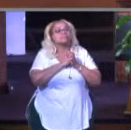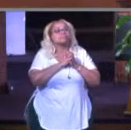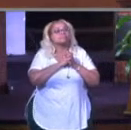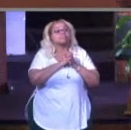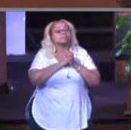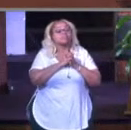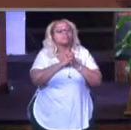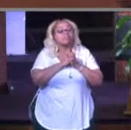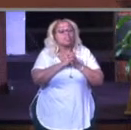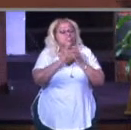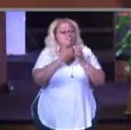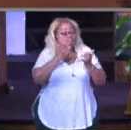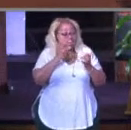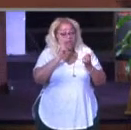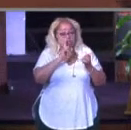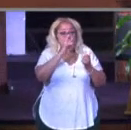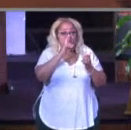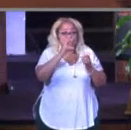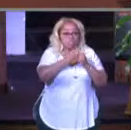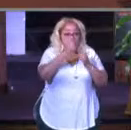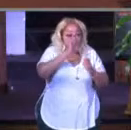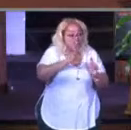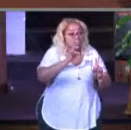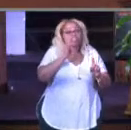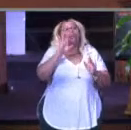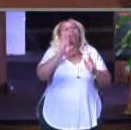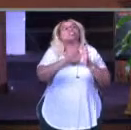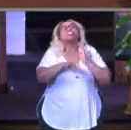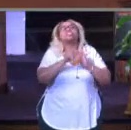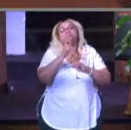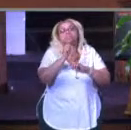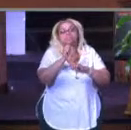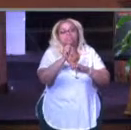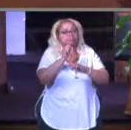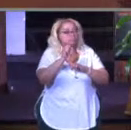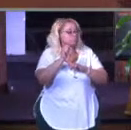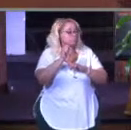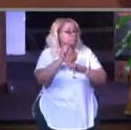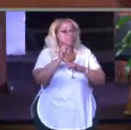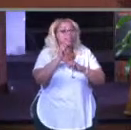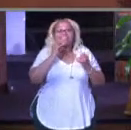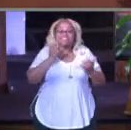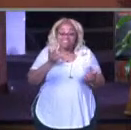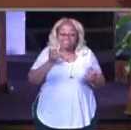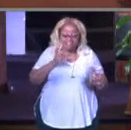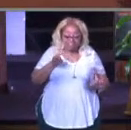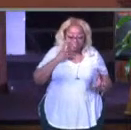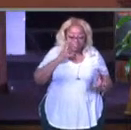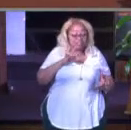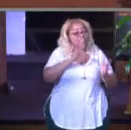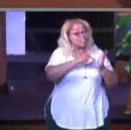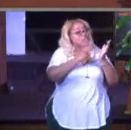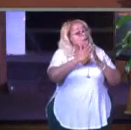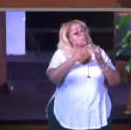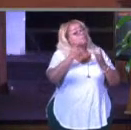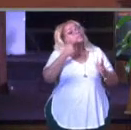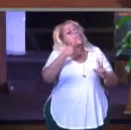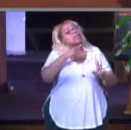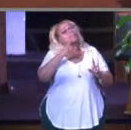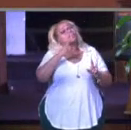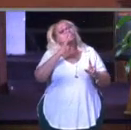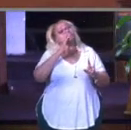Where you are with God right now, don't cheapen it. Now, the Bible does